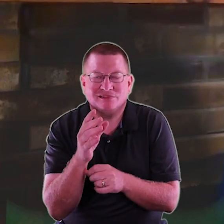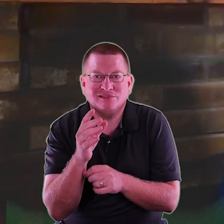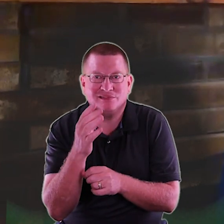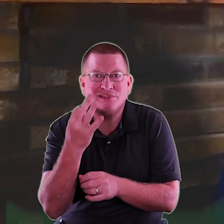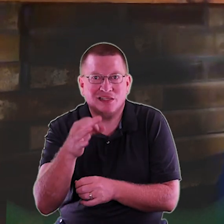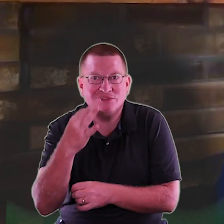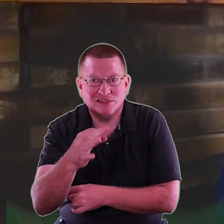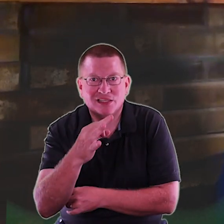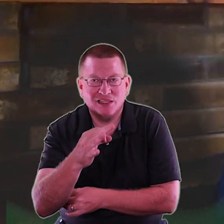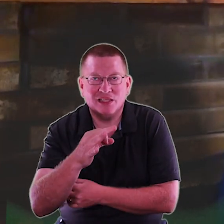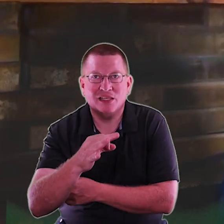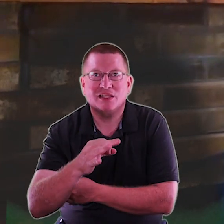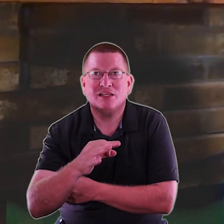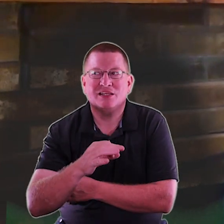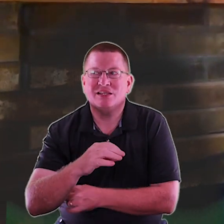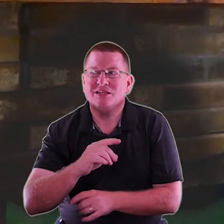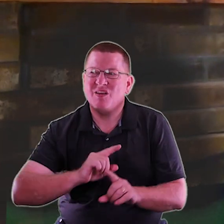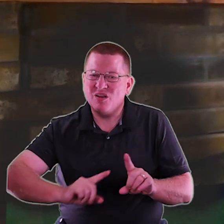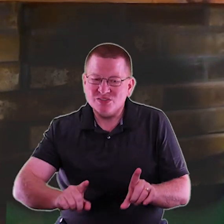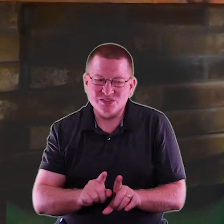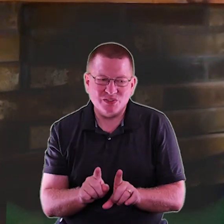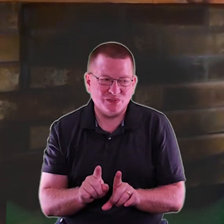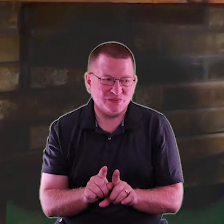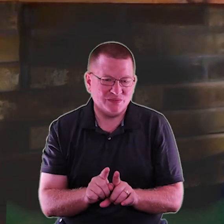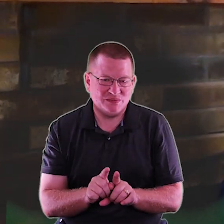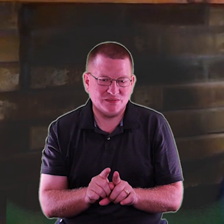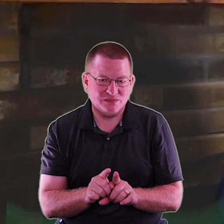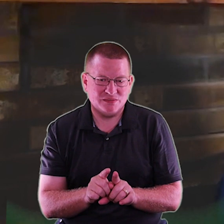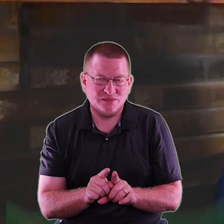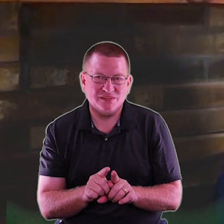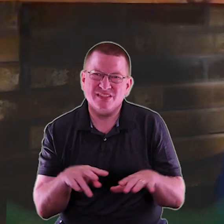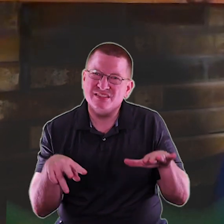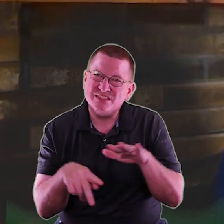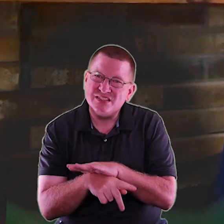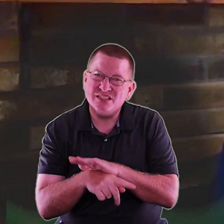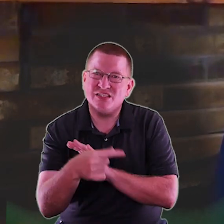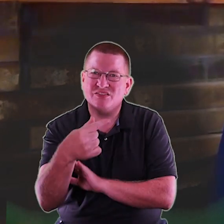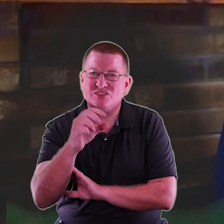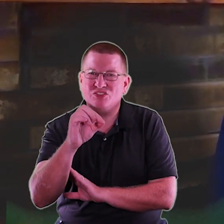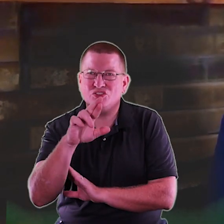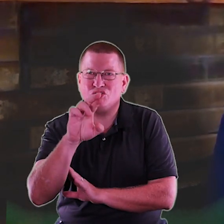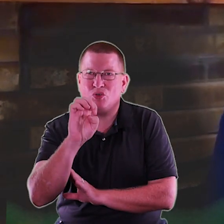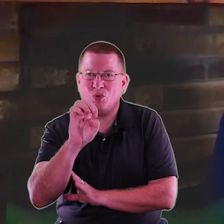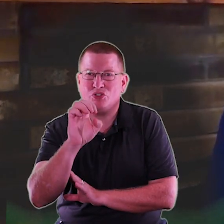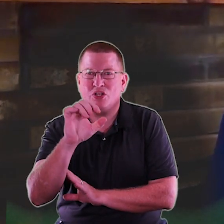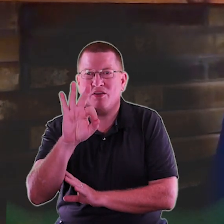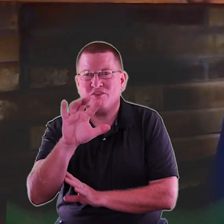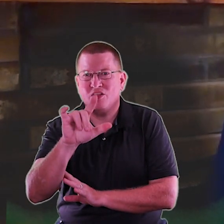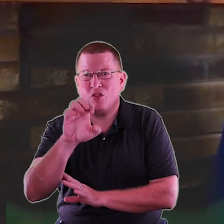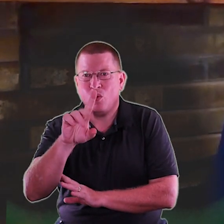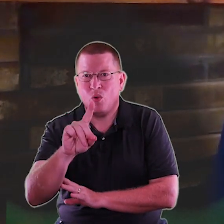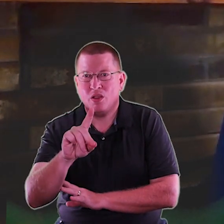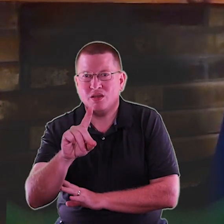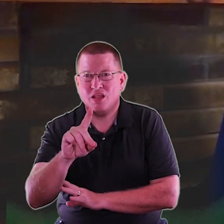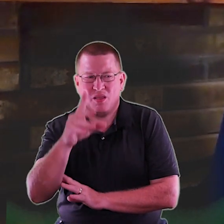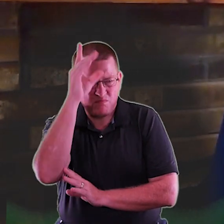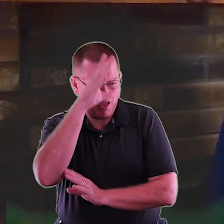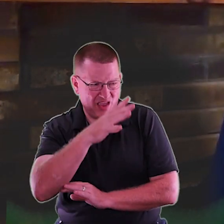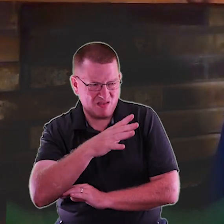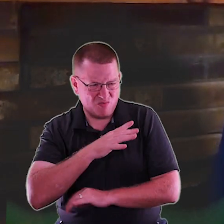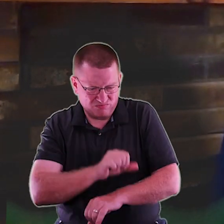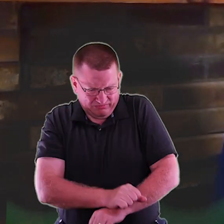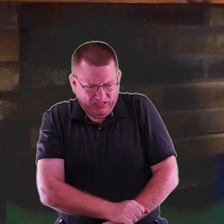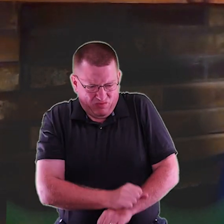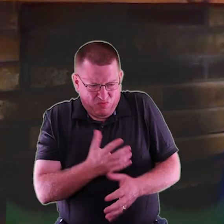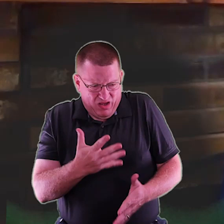live, but also the killing of George Floyd, an unarmed, handcuffed black man, by a